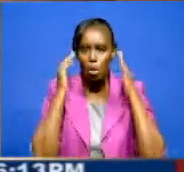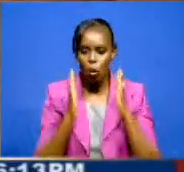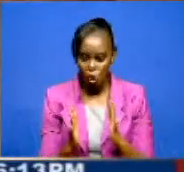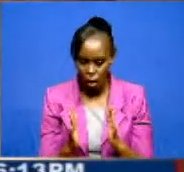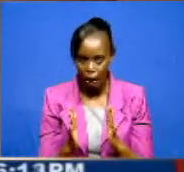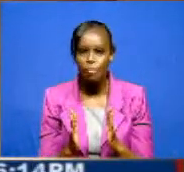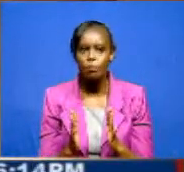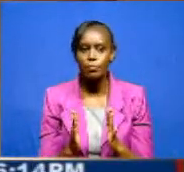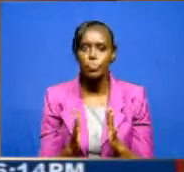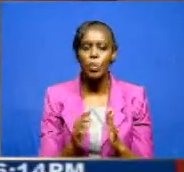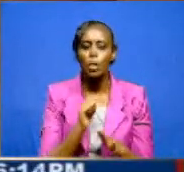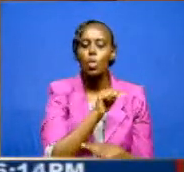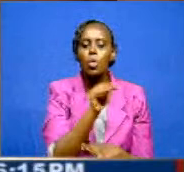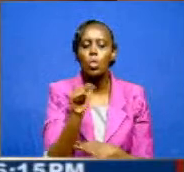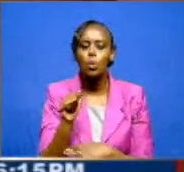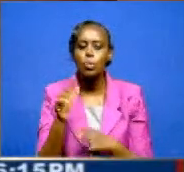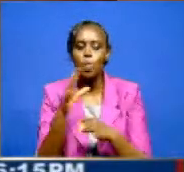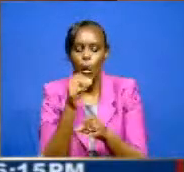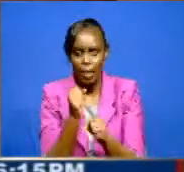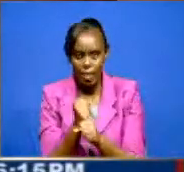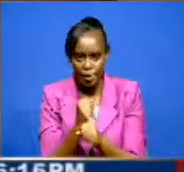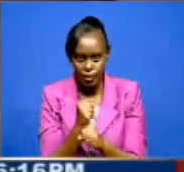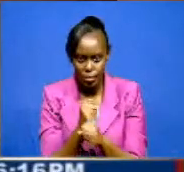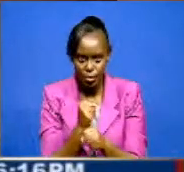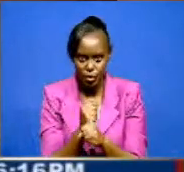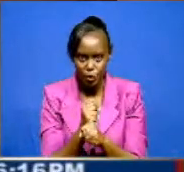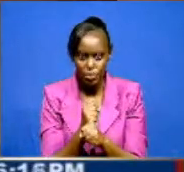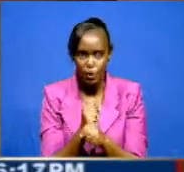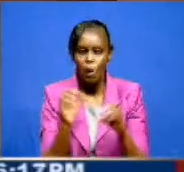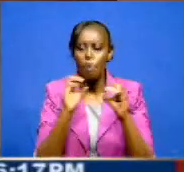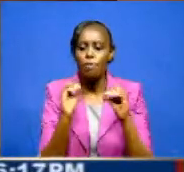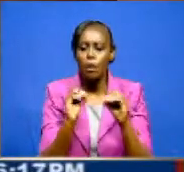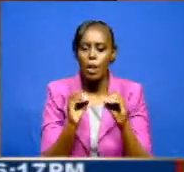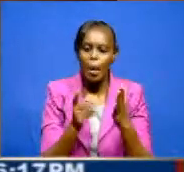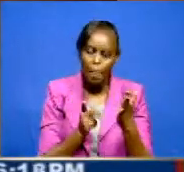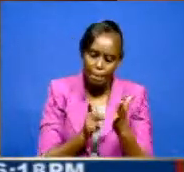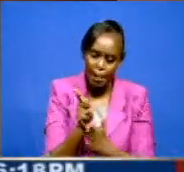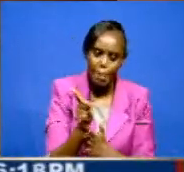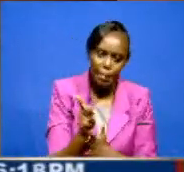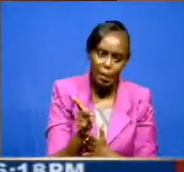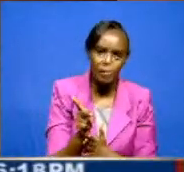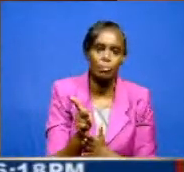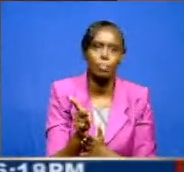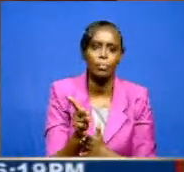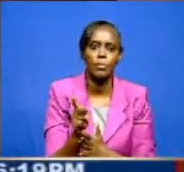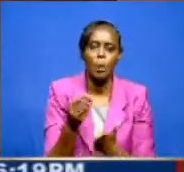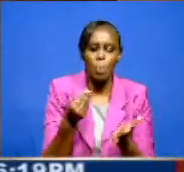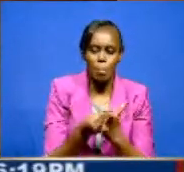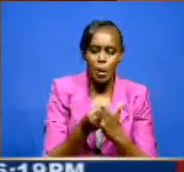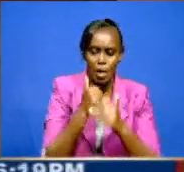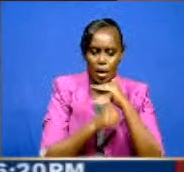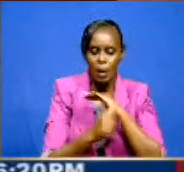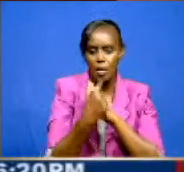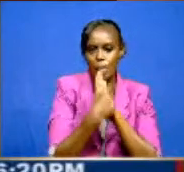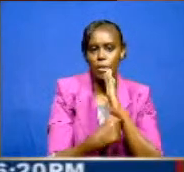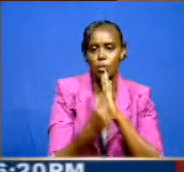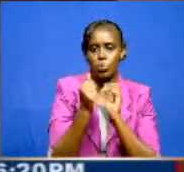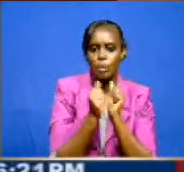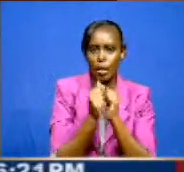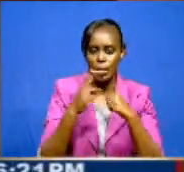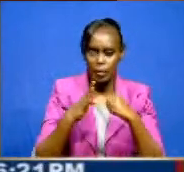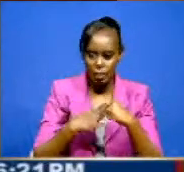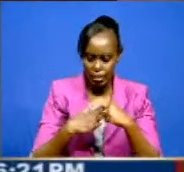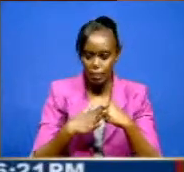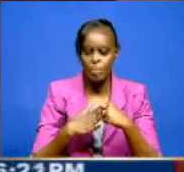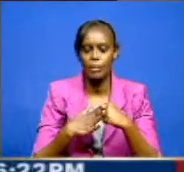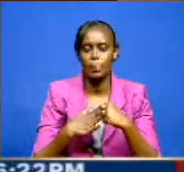in those statutory bodies. For the non-remittance of money under Article 219 that Senator Ledama